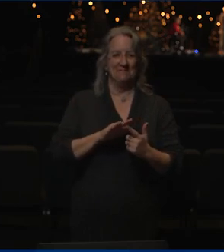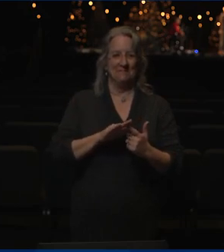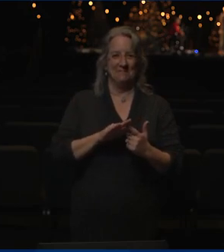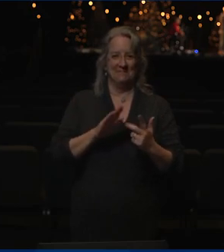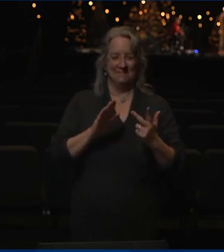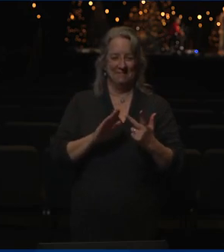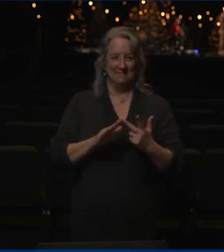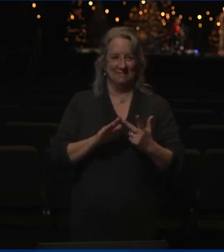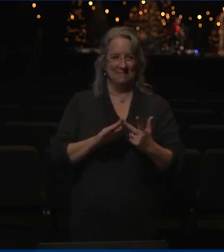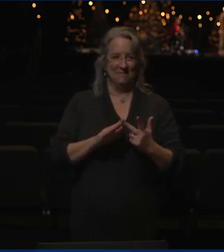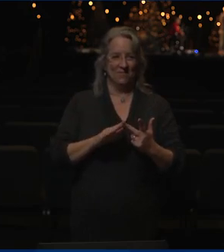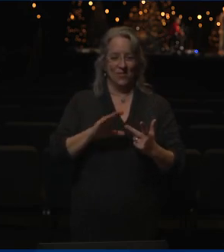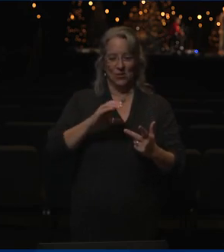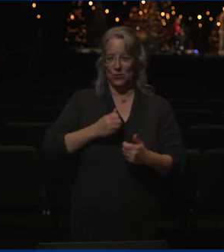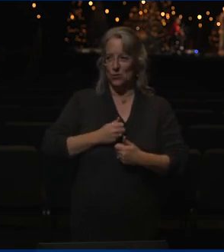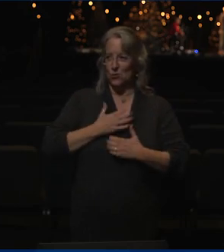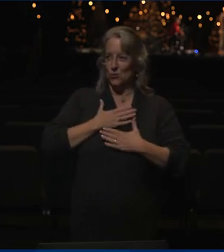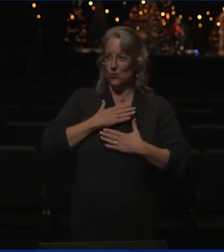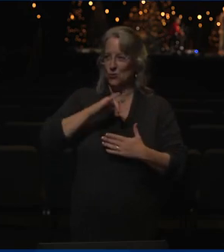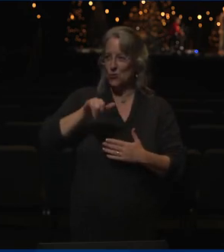and joy.